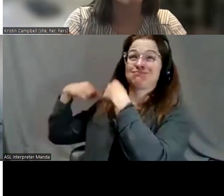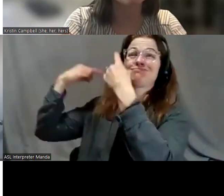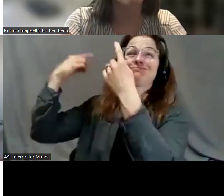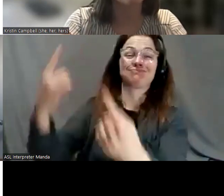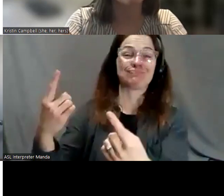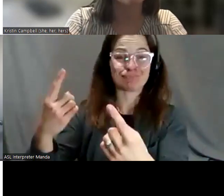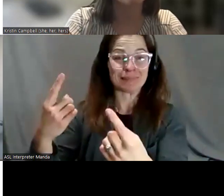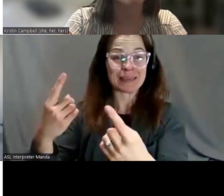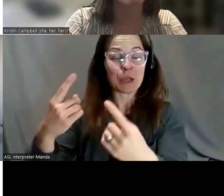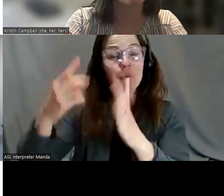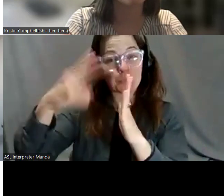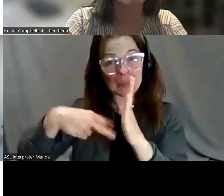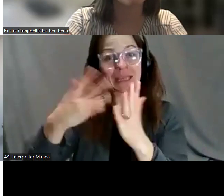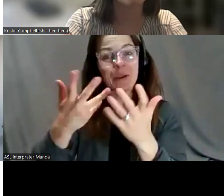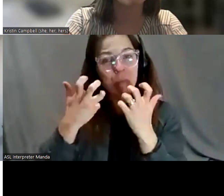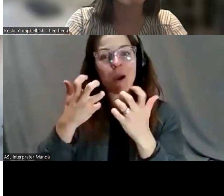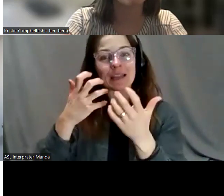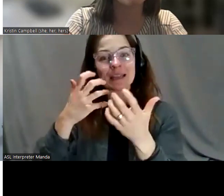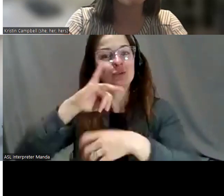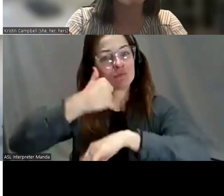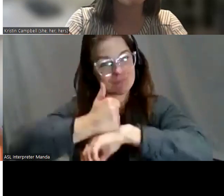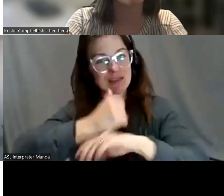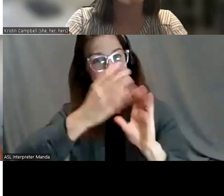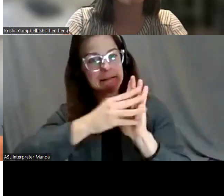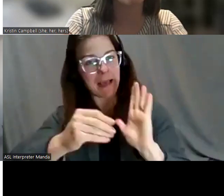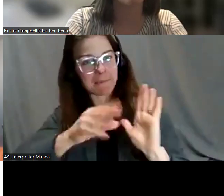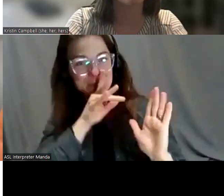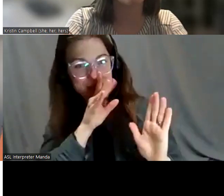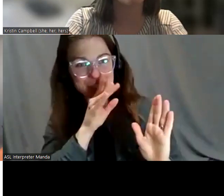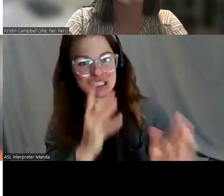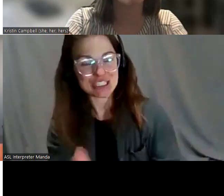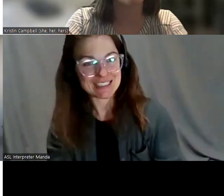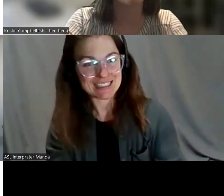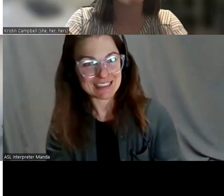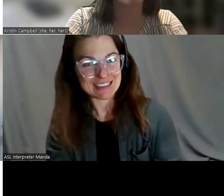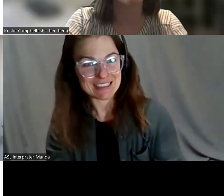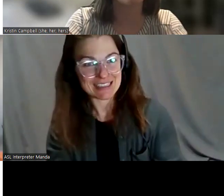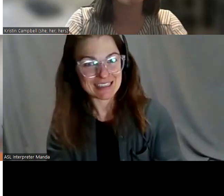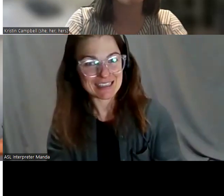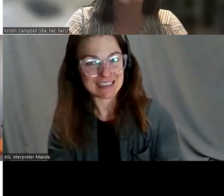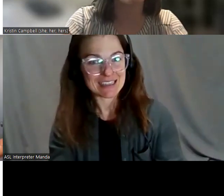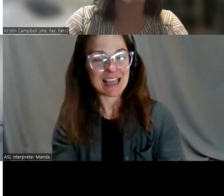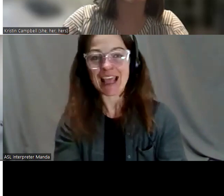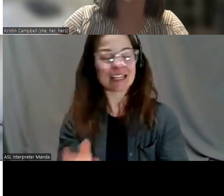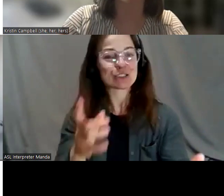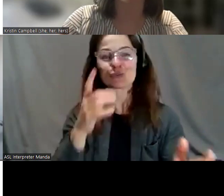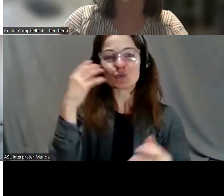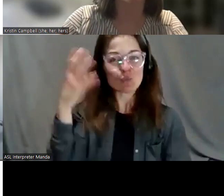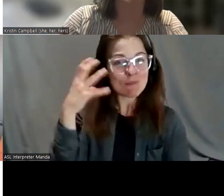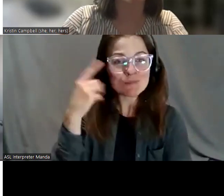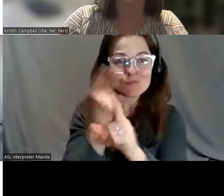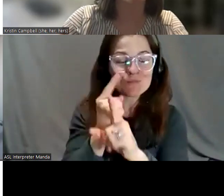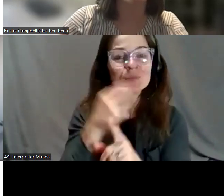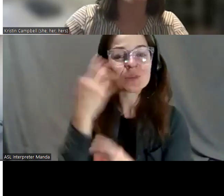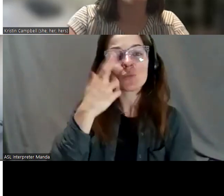it wanted to recreate speech, which is unbelievable, right? Because when you read a text,